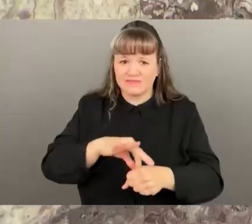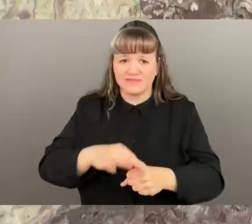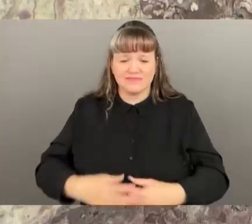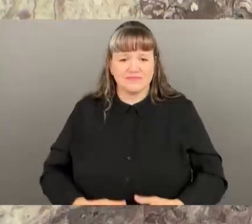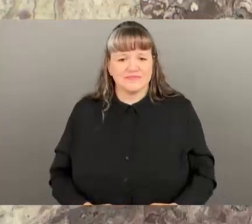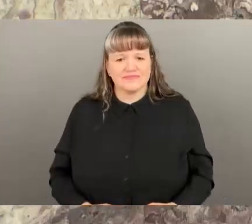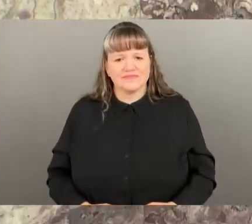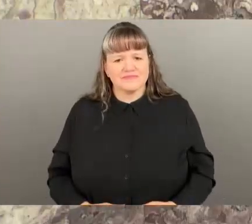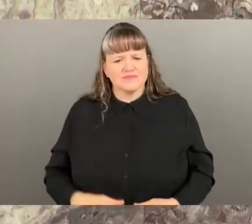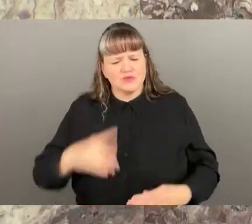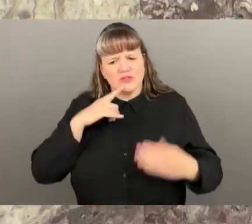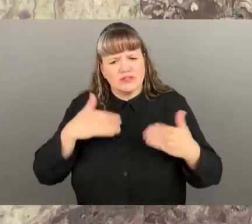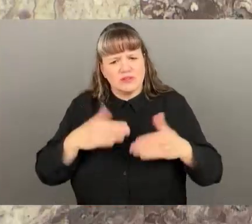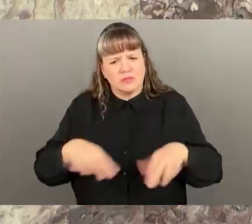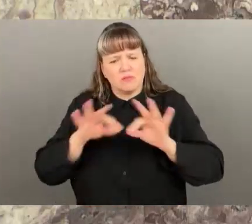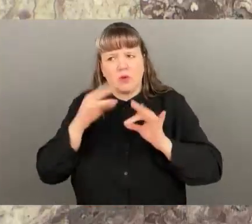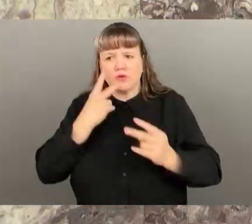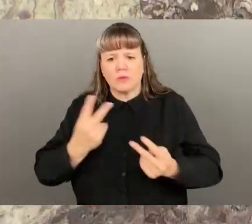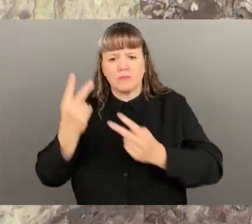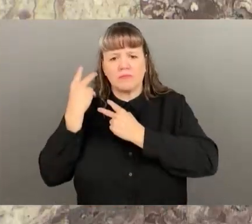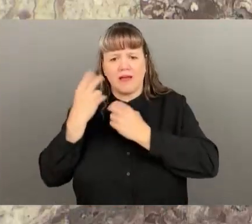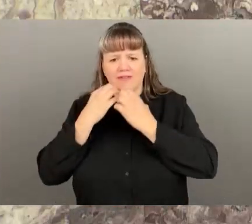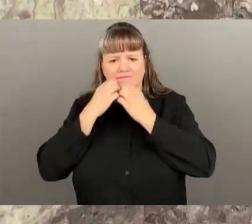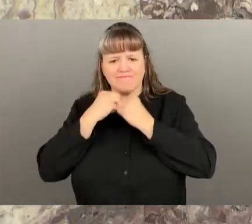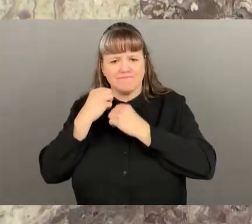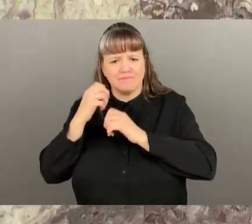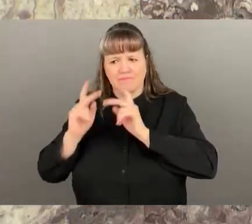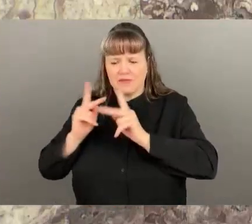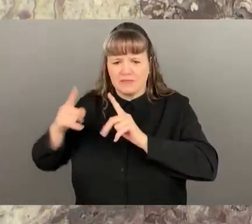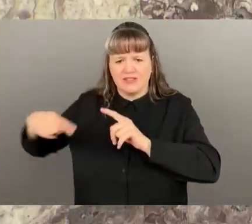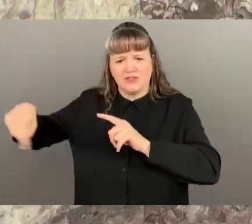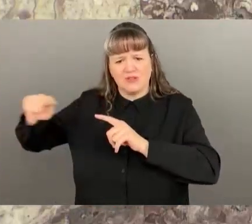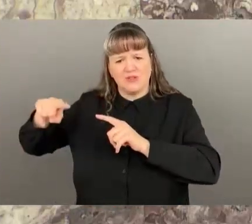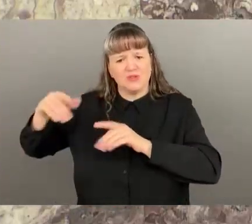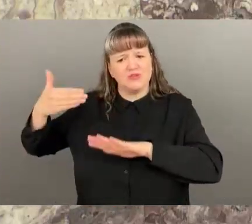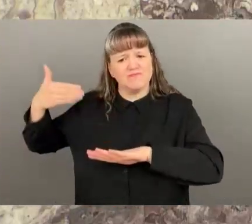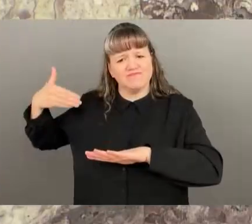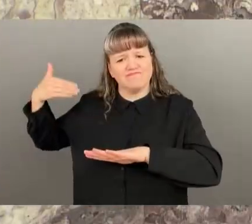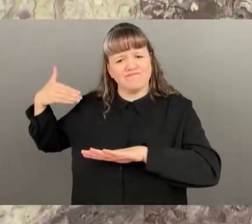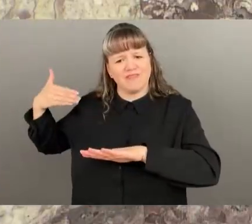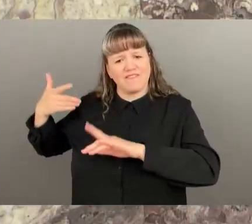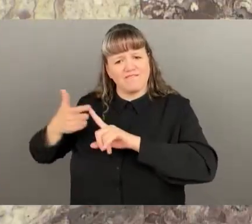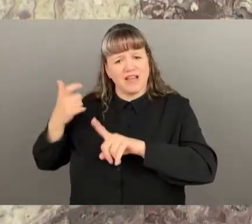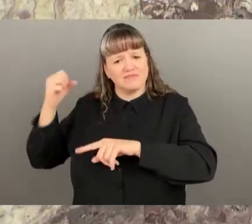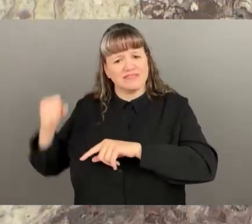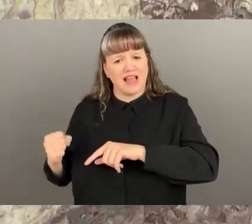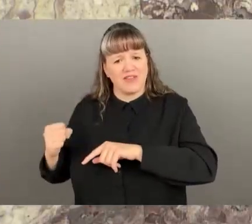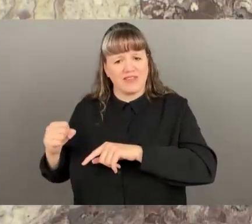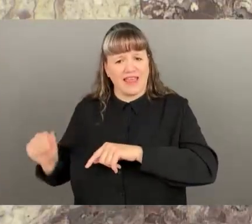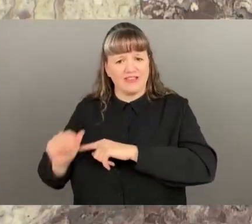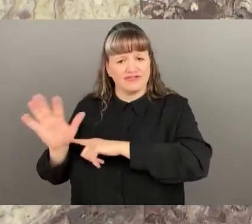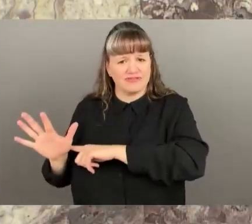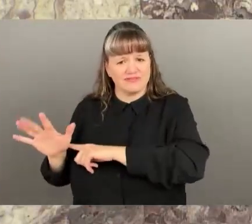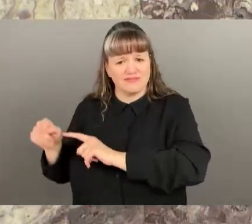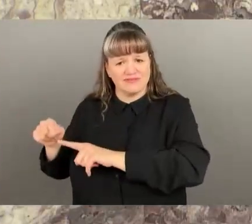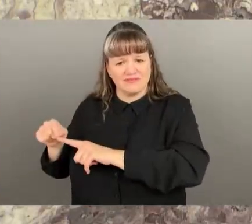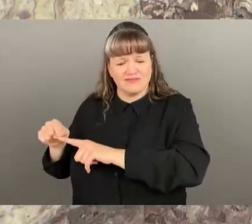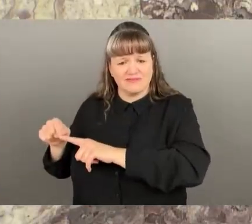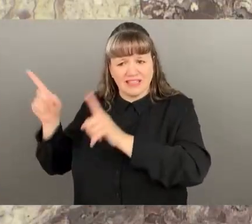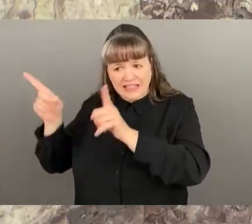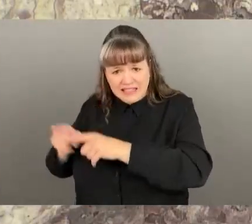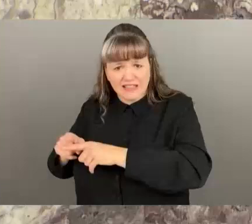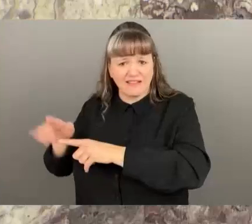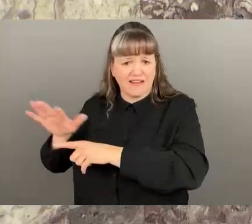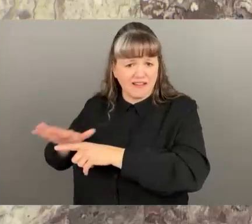pioneers who came before us, many of whom faced open hostility and racism. Their ongoing resilience is what made space